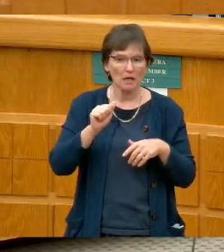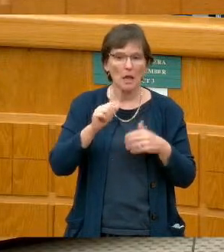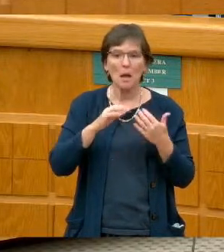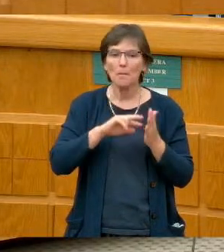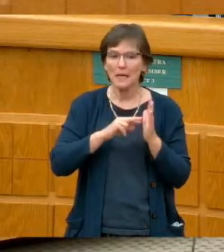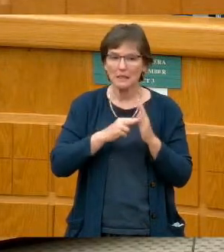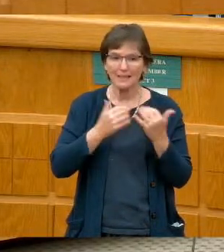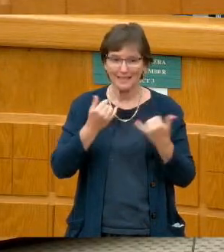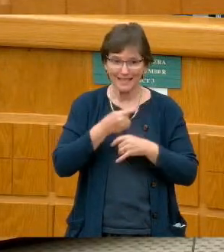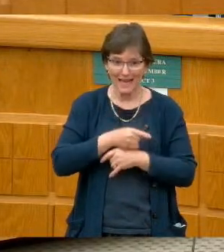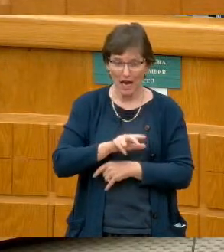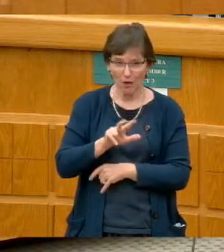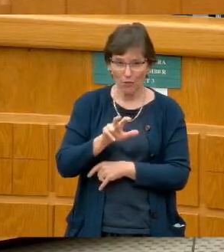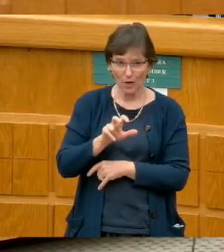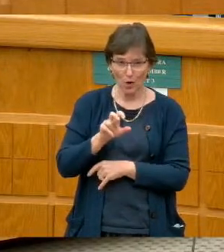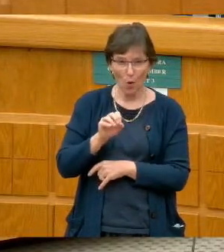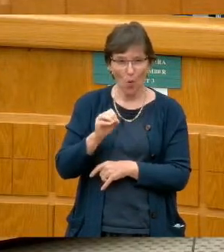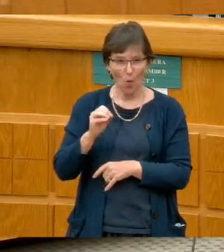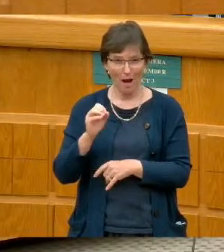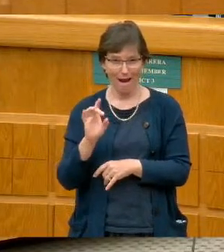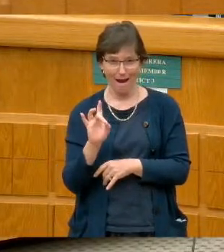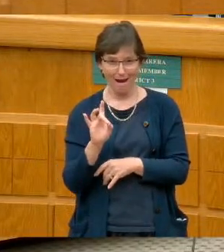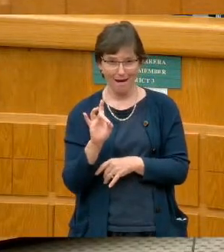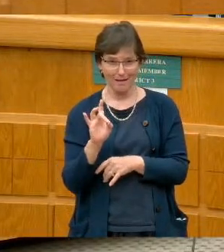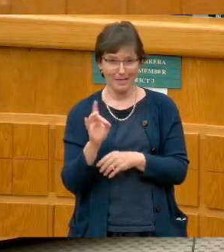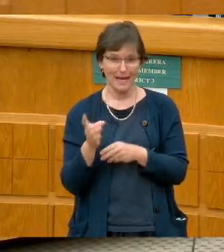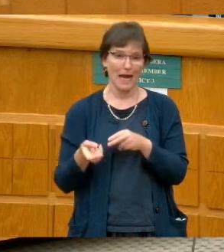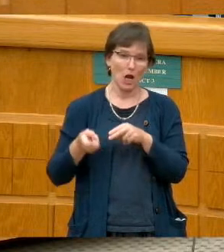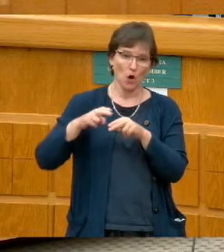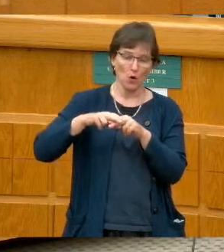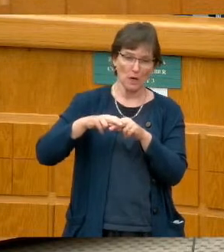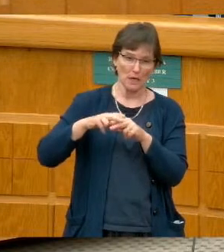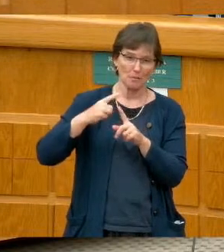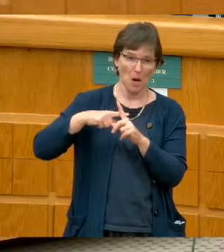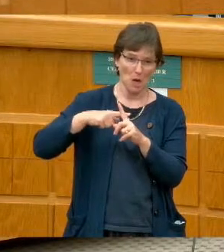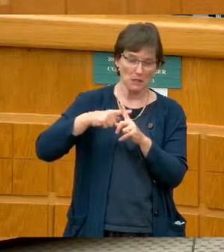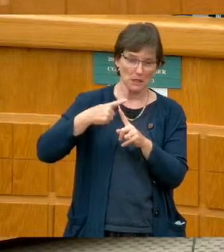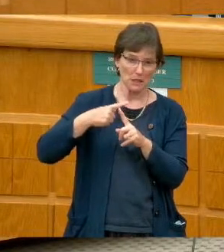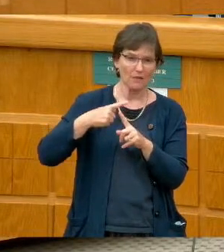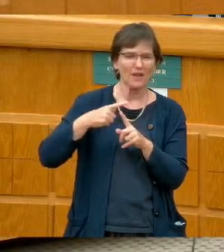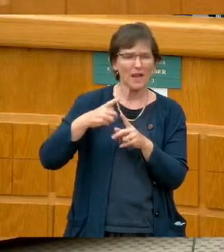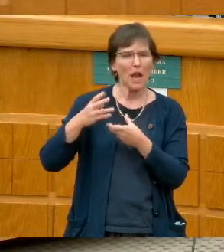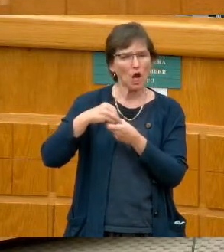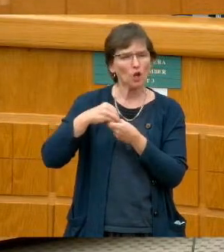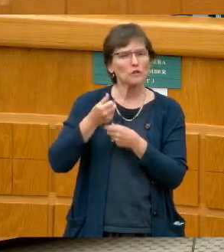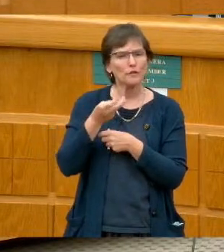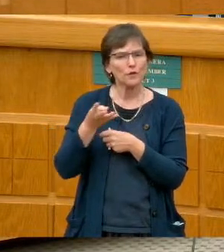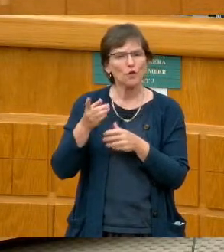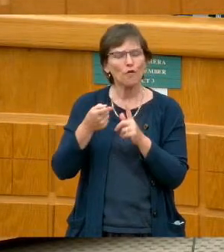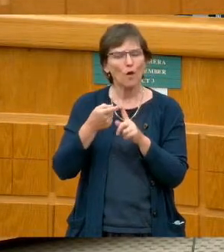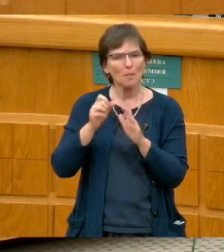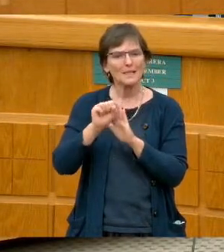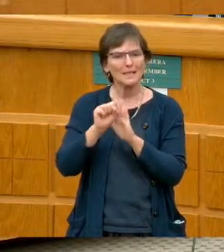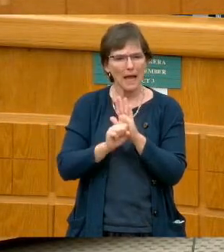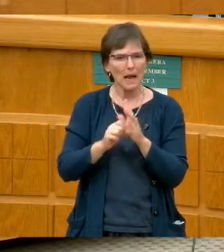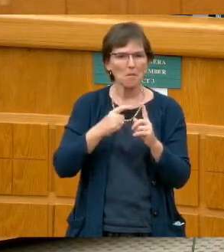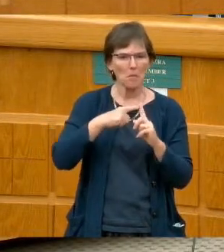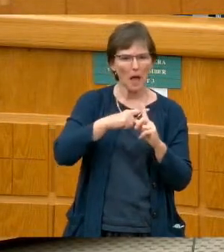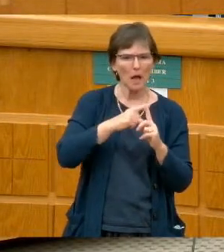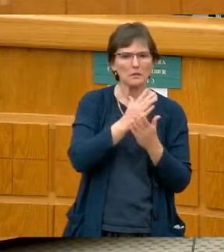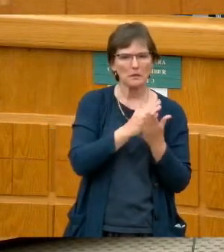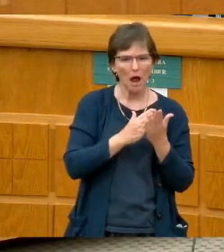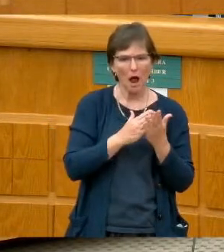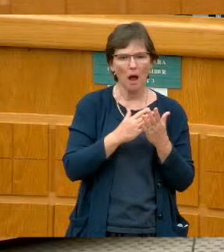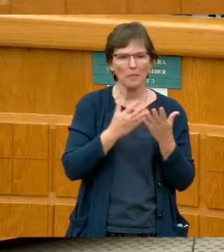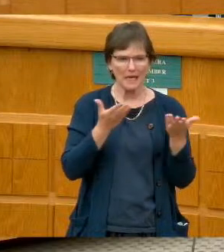has a few cases in there from the state, and it also has cases that we get from our lab and others that we're working on directly.